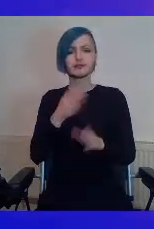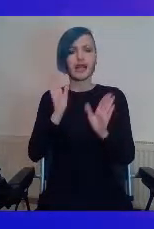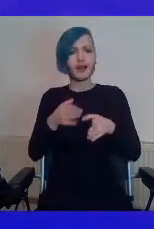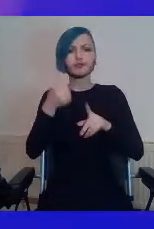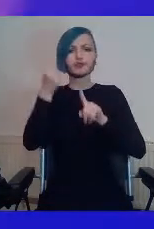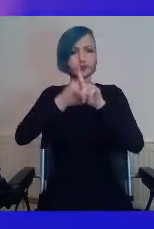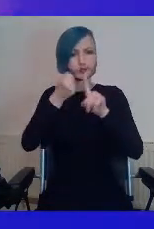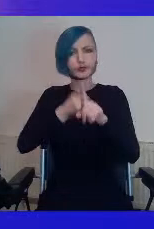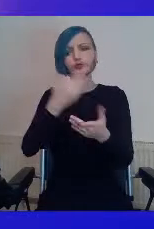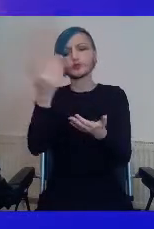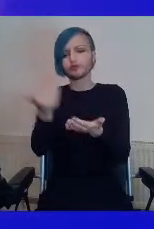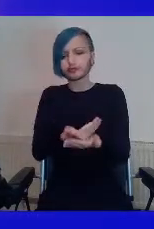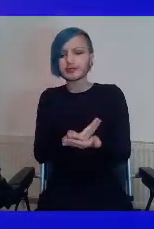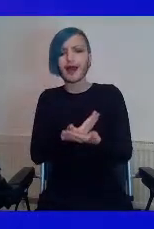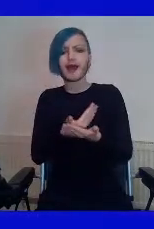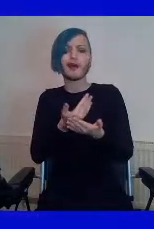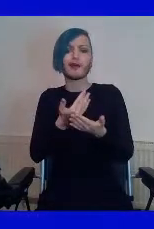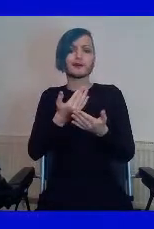of the